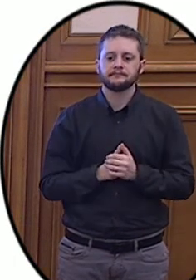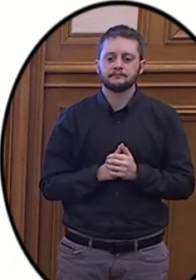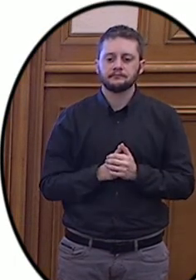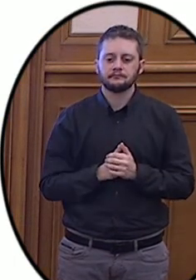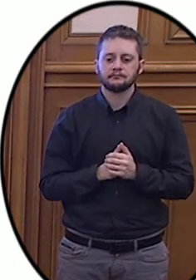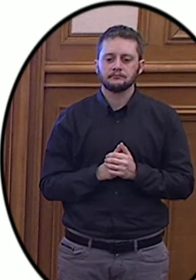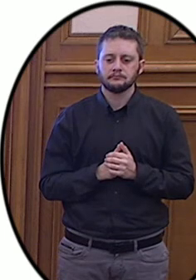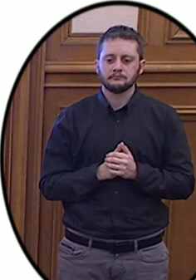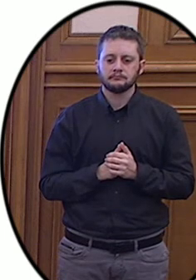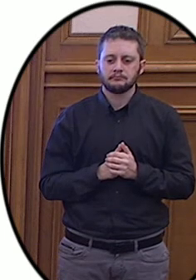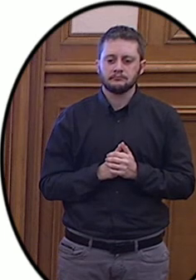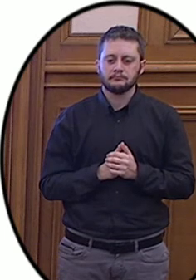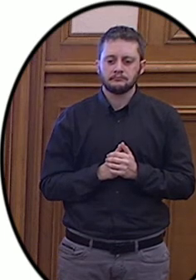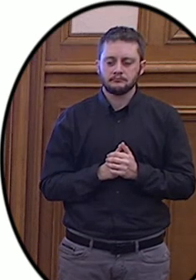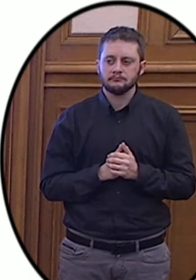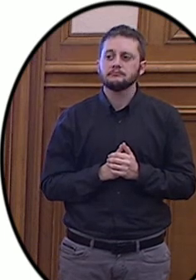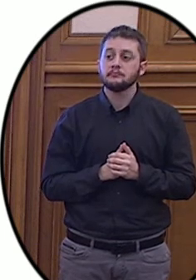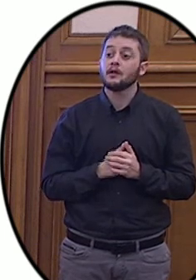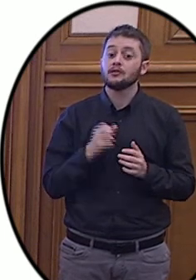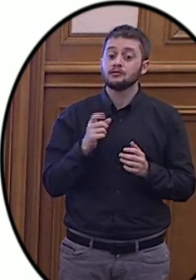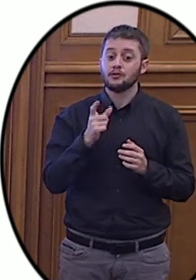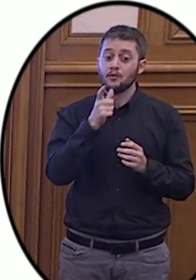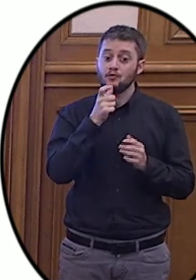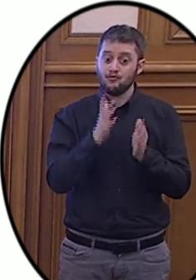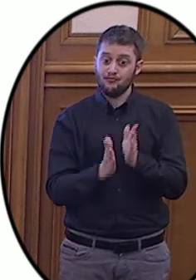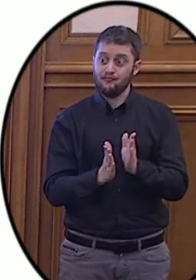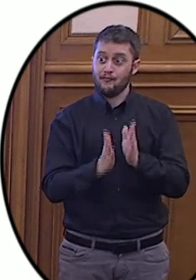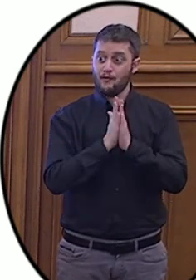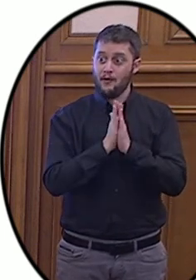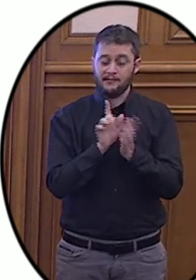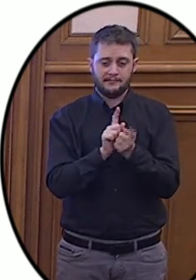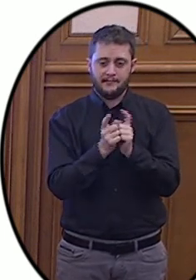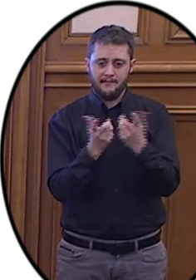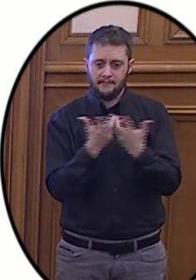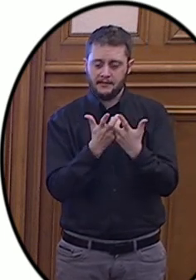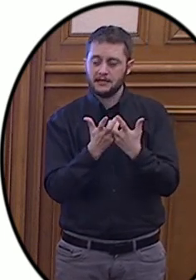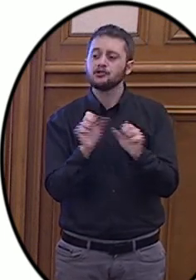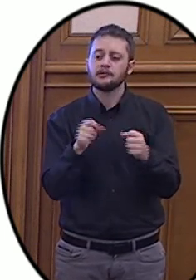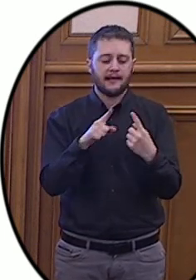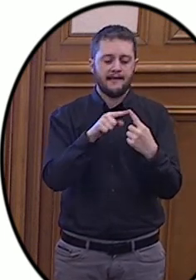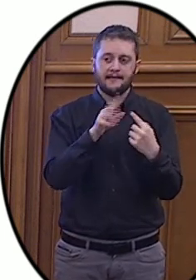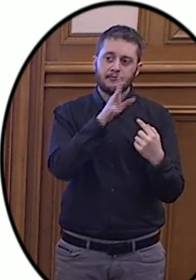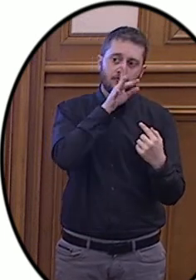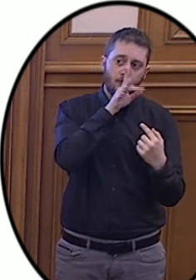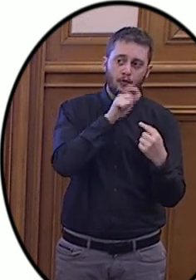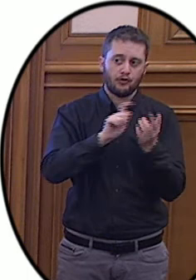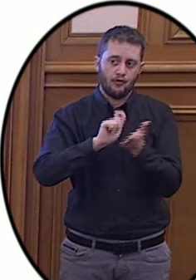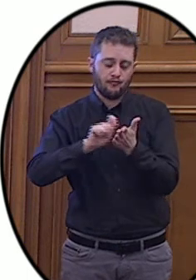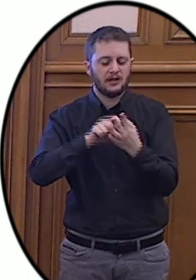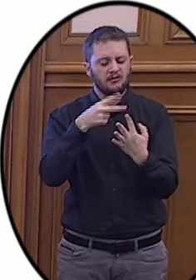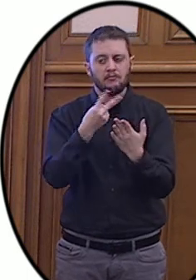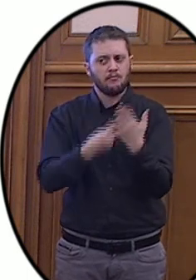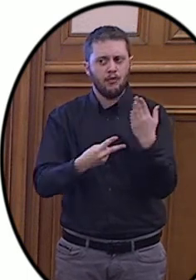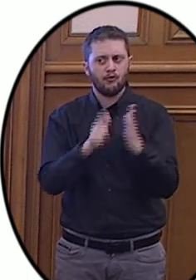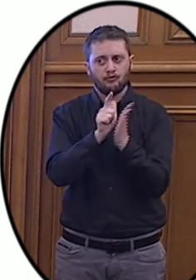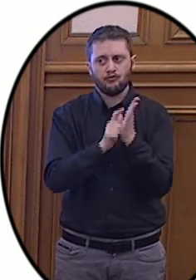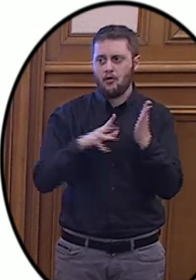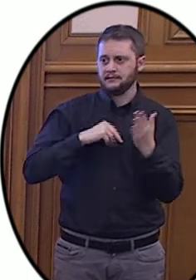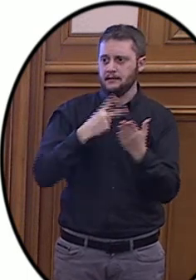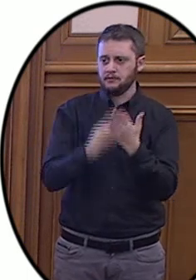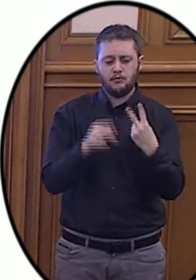request for accommodation may be oral or written. Either way is valid under the law,